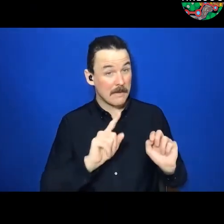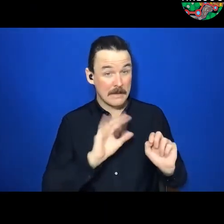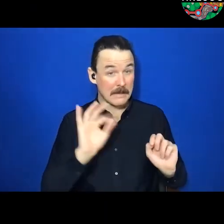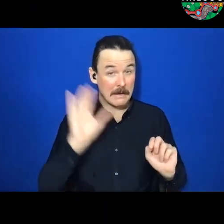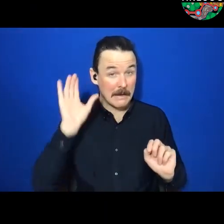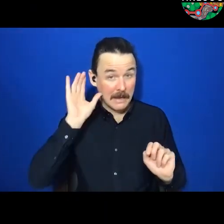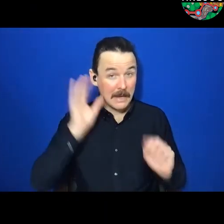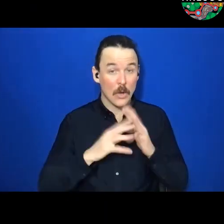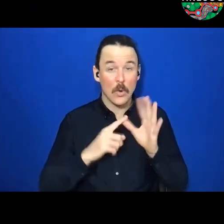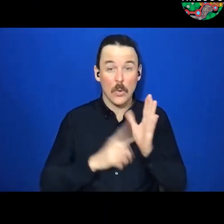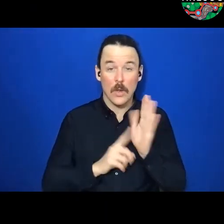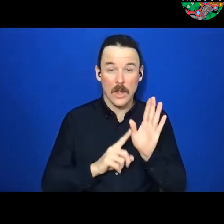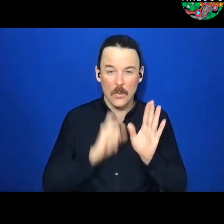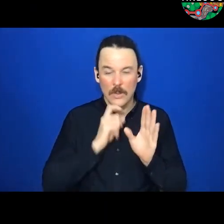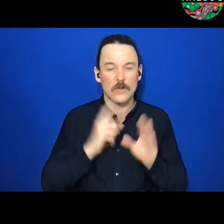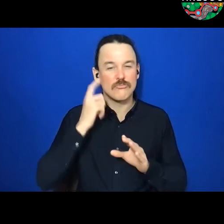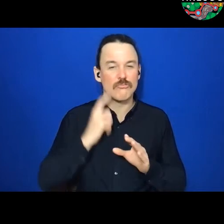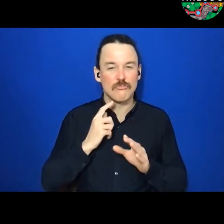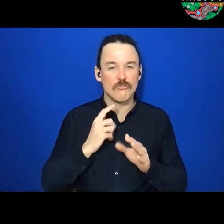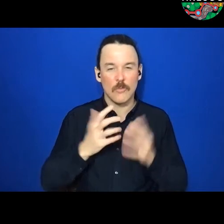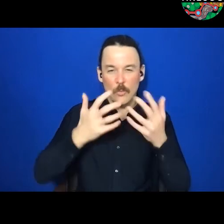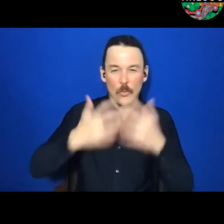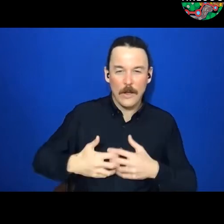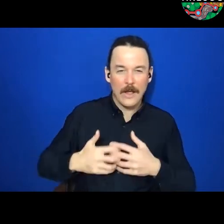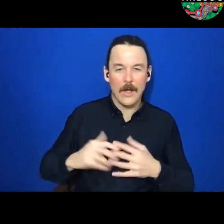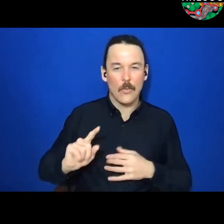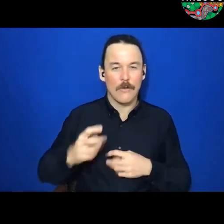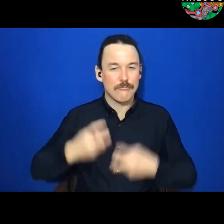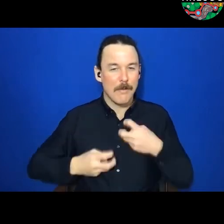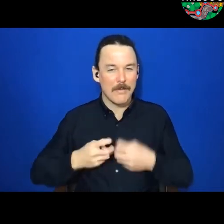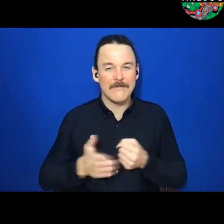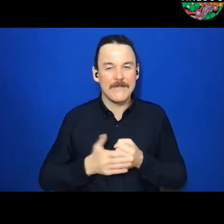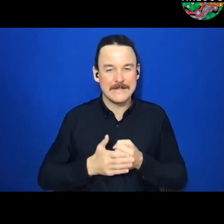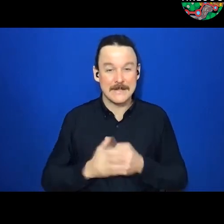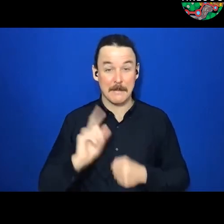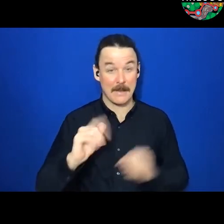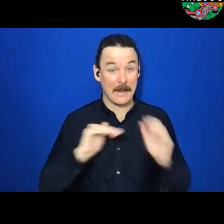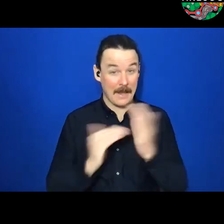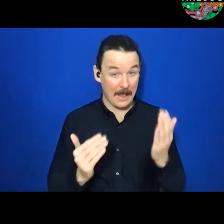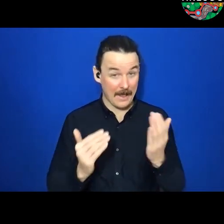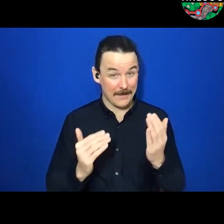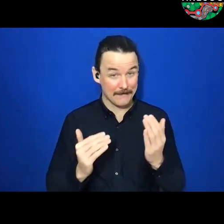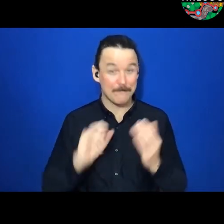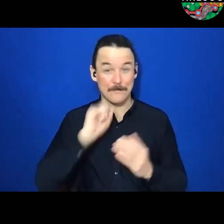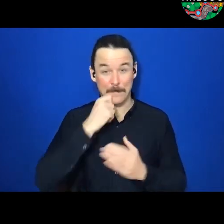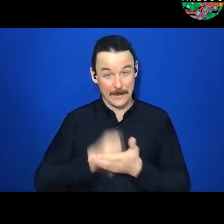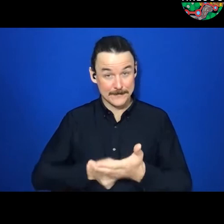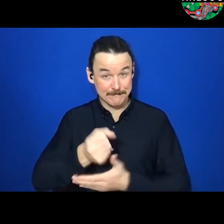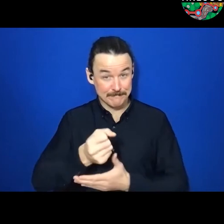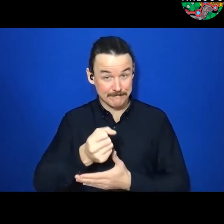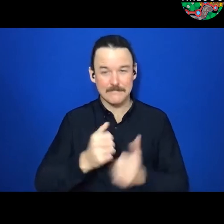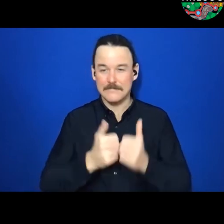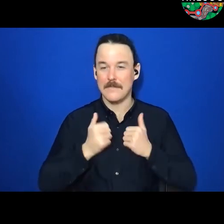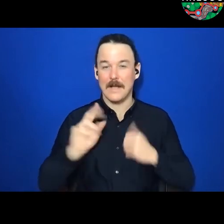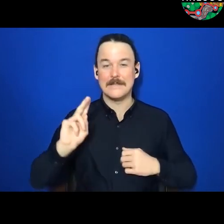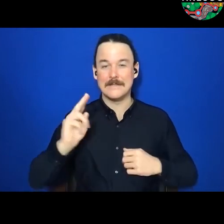and sort that out. Let's, in the meantime, though, go to who was going to be our second panelist, but